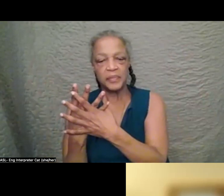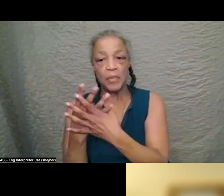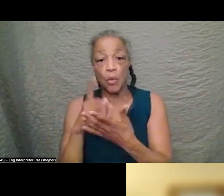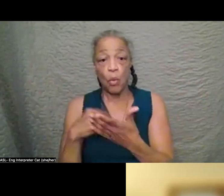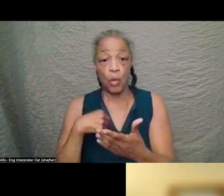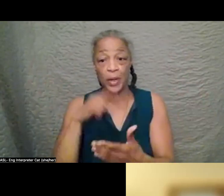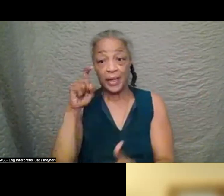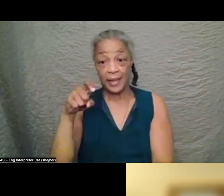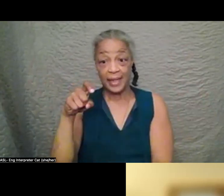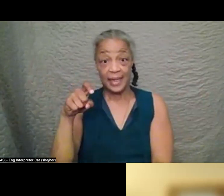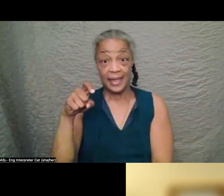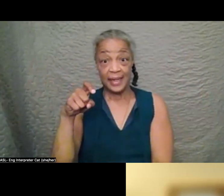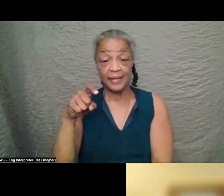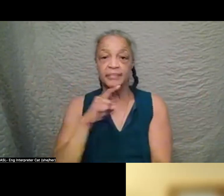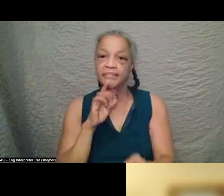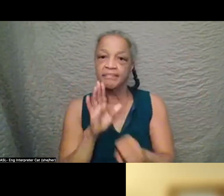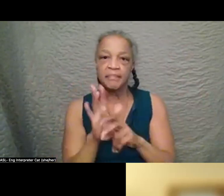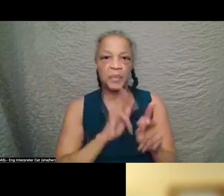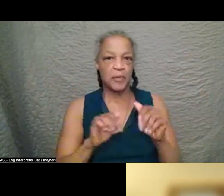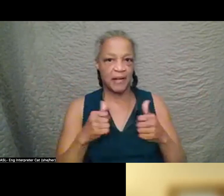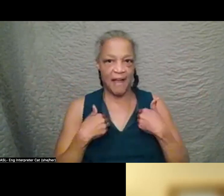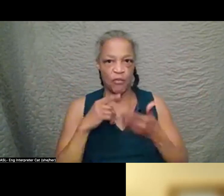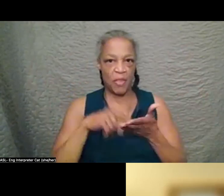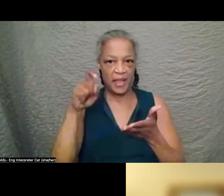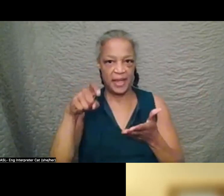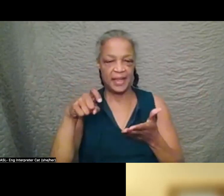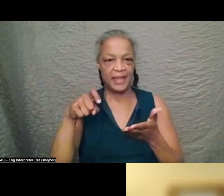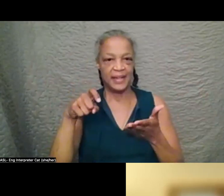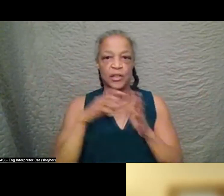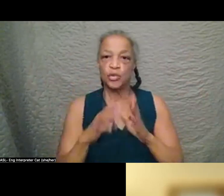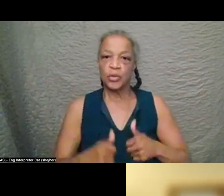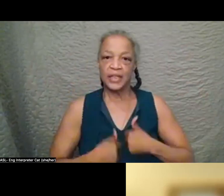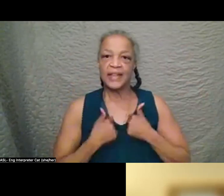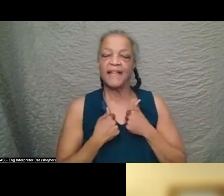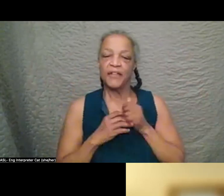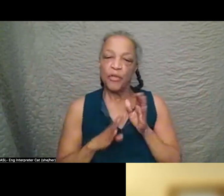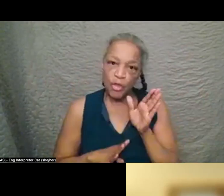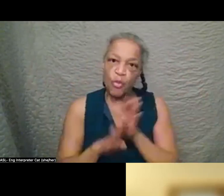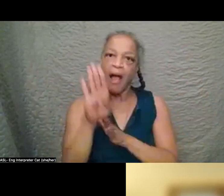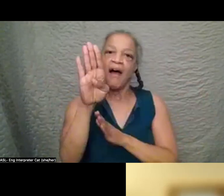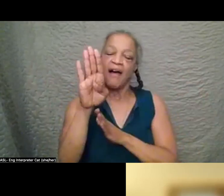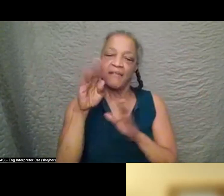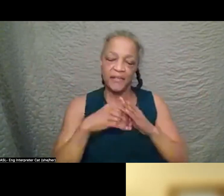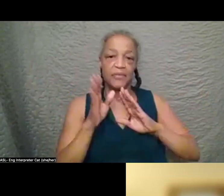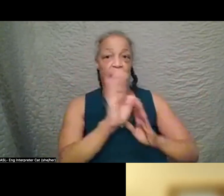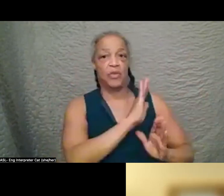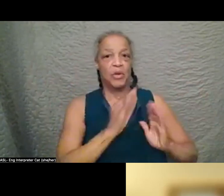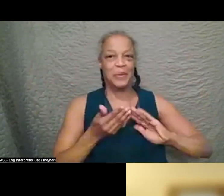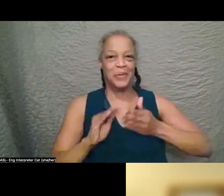is making sure that people can have what they need to live, thrive, right? And the communities that are